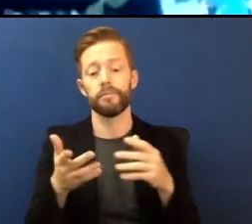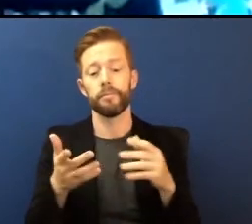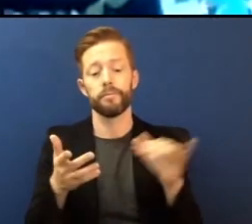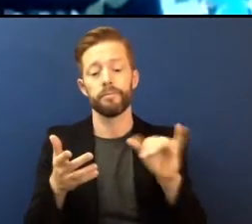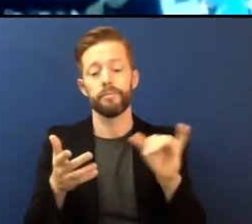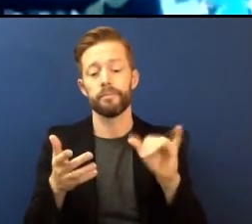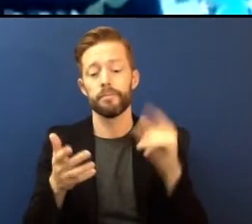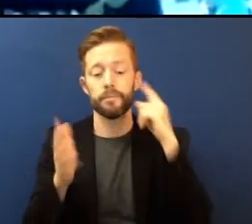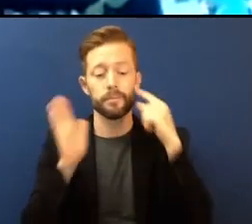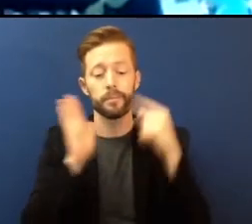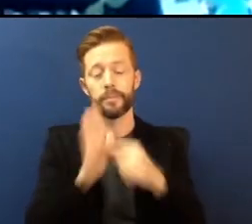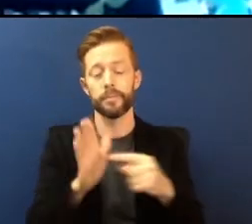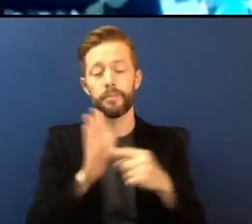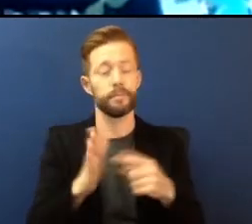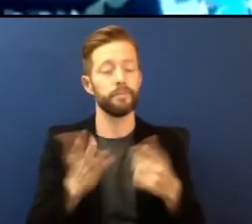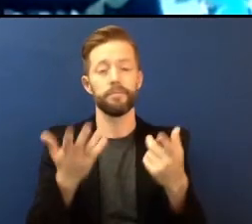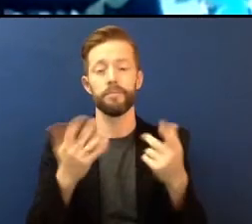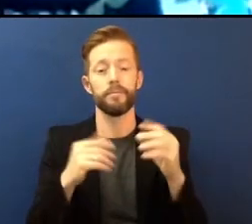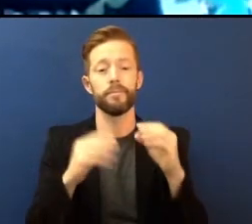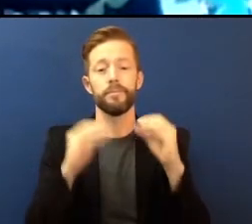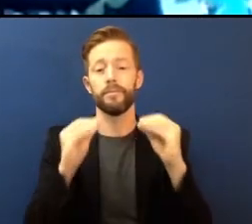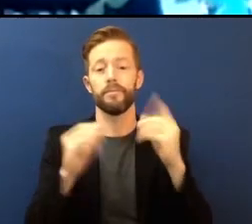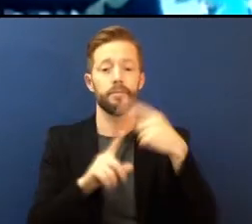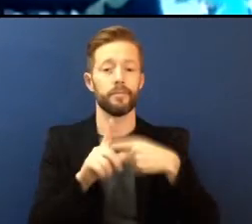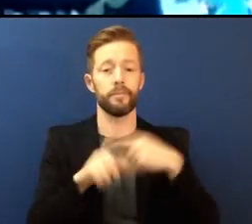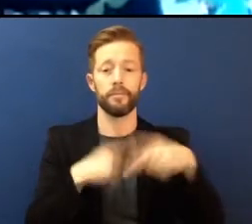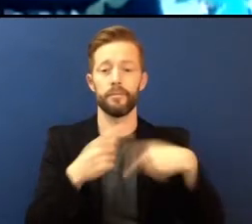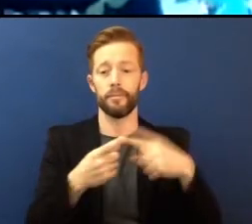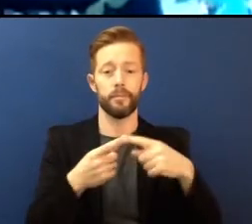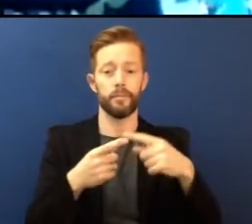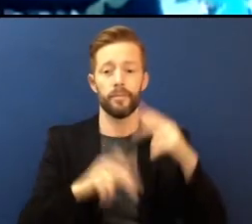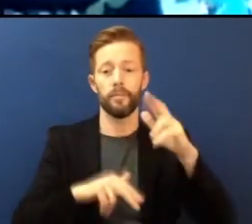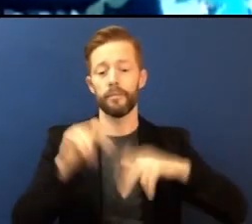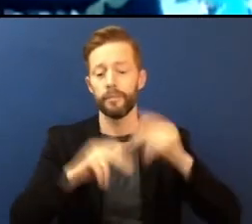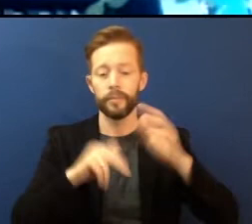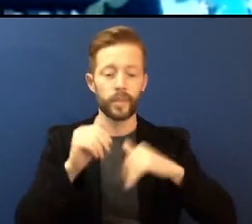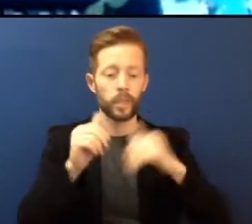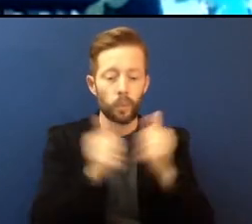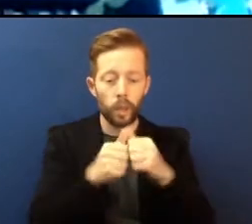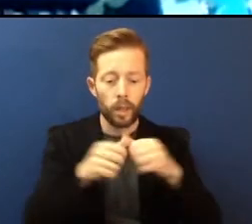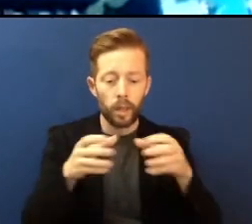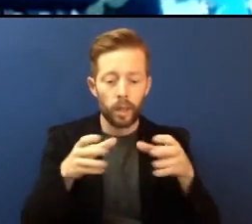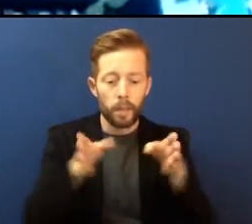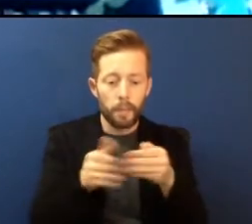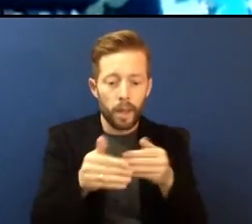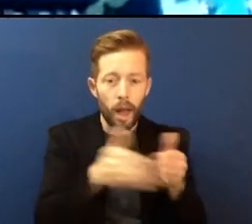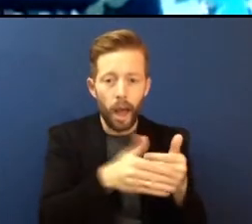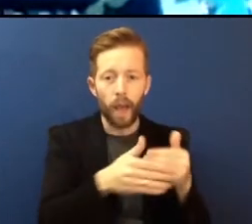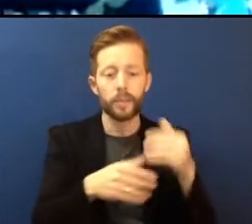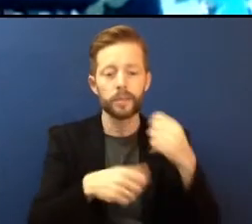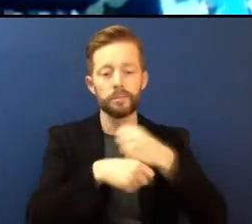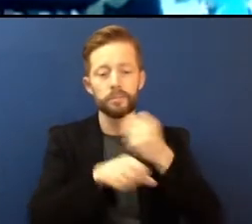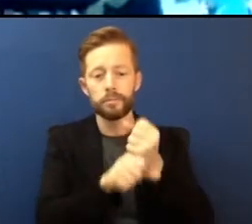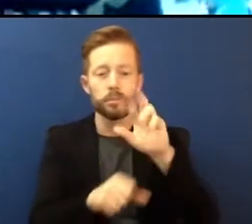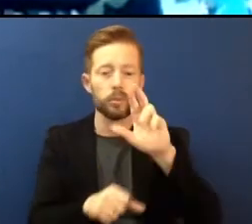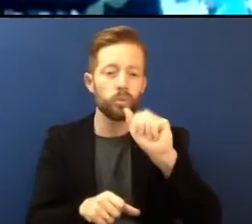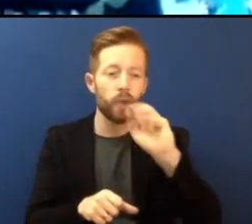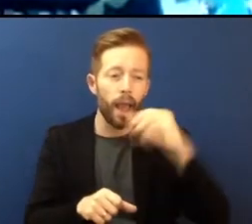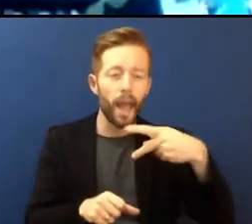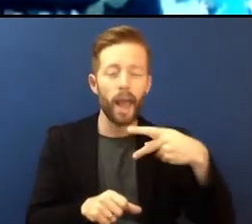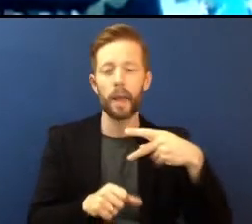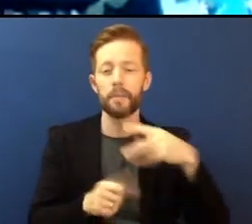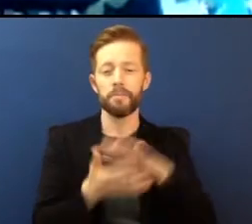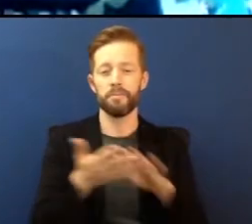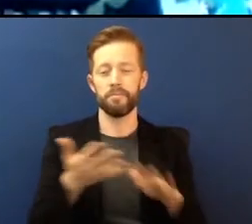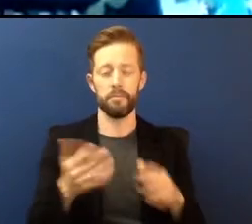maybe they have a section on building with blocks, or creating